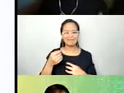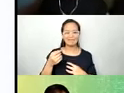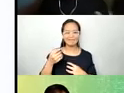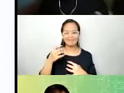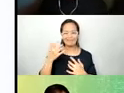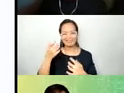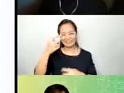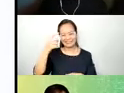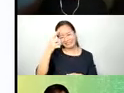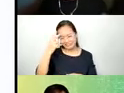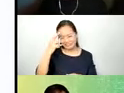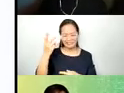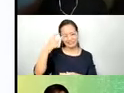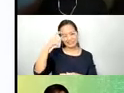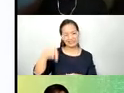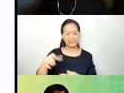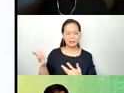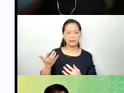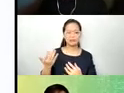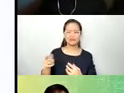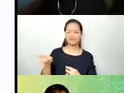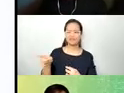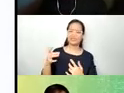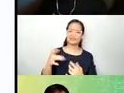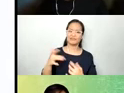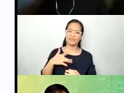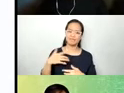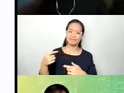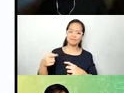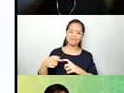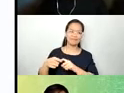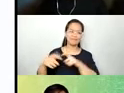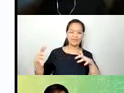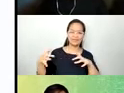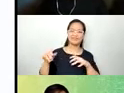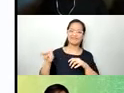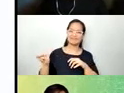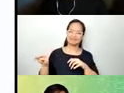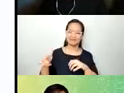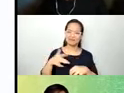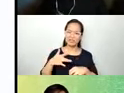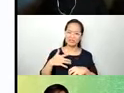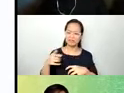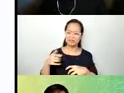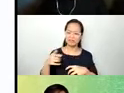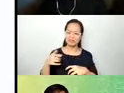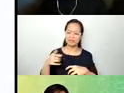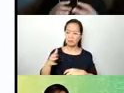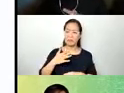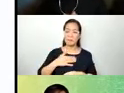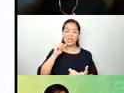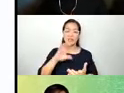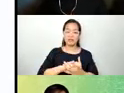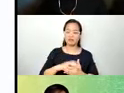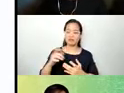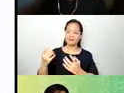we caused him to be angry or magtampo. I took their teammate away from them. But my wife and my friend, they were very close.